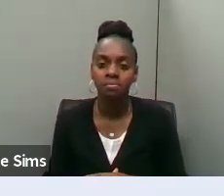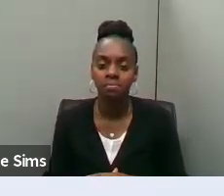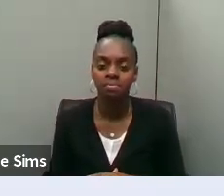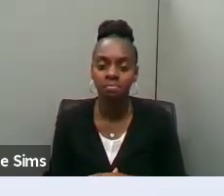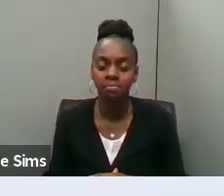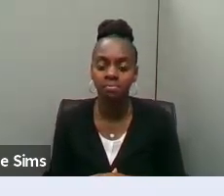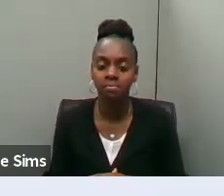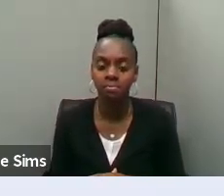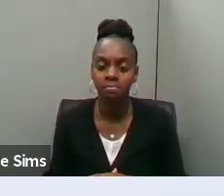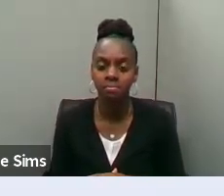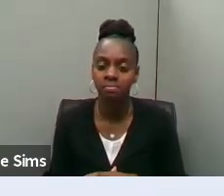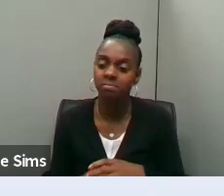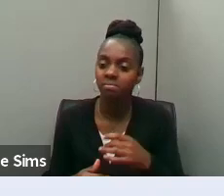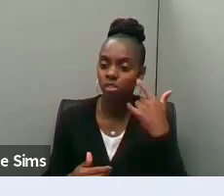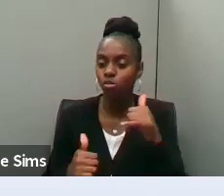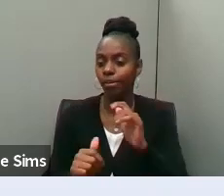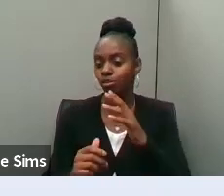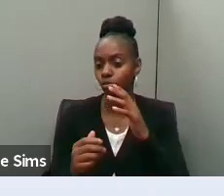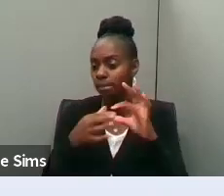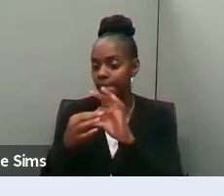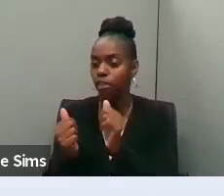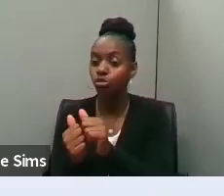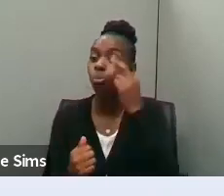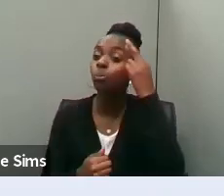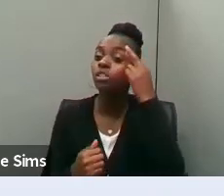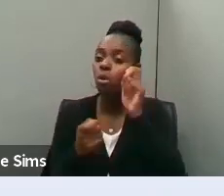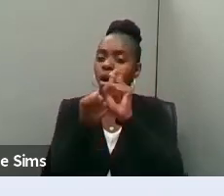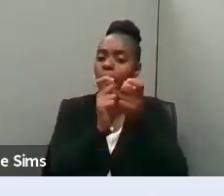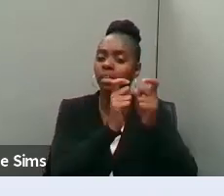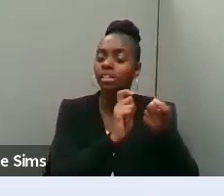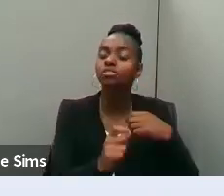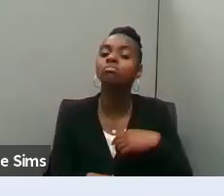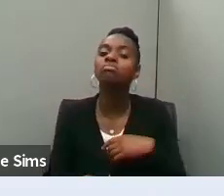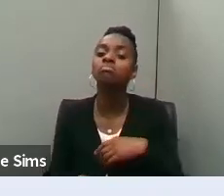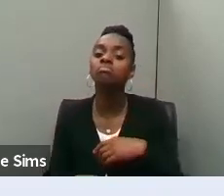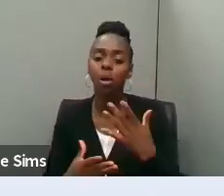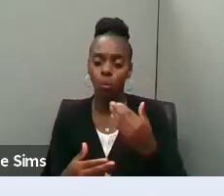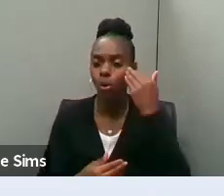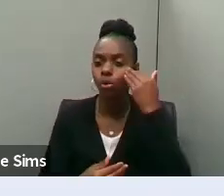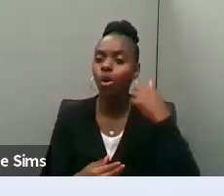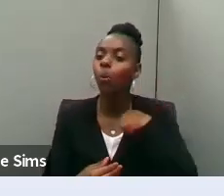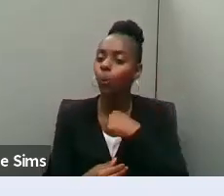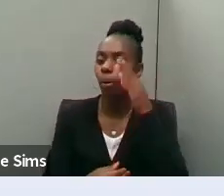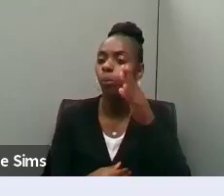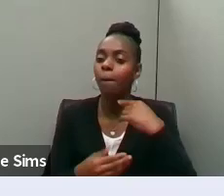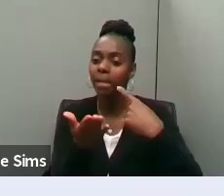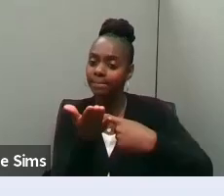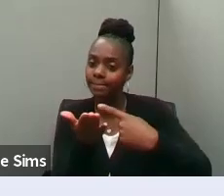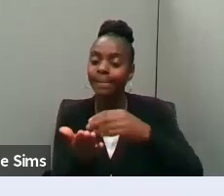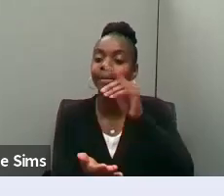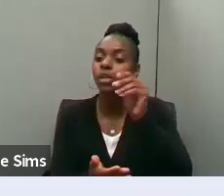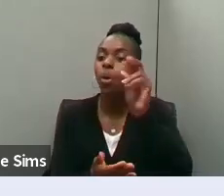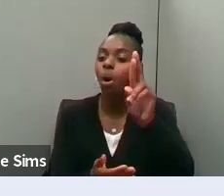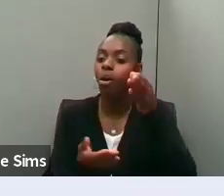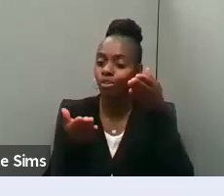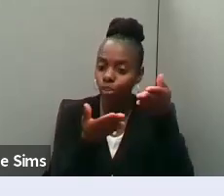identify a need for reasonable accommodations. So I would like to note at the beginning that we will be discussing DOR services